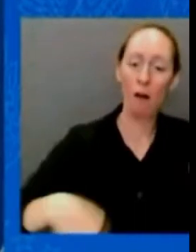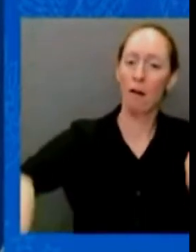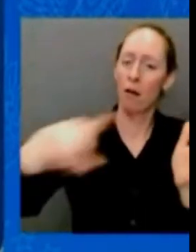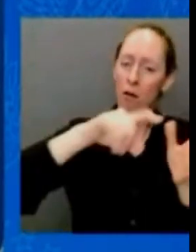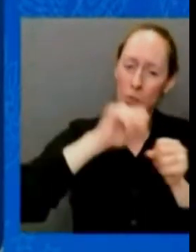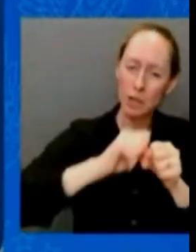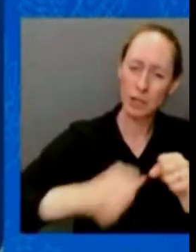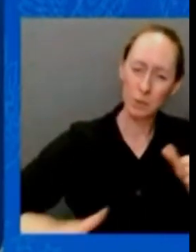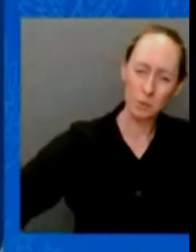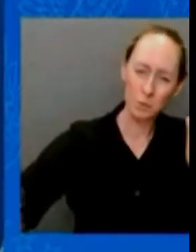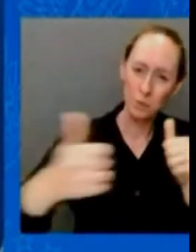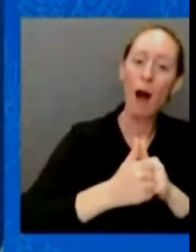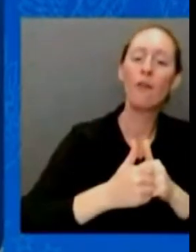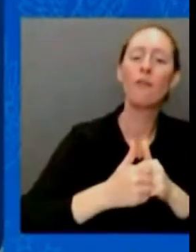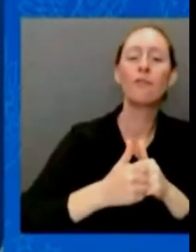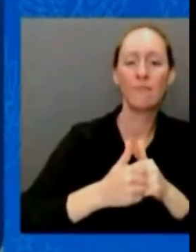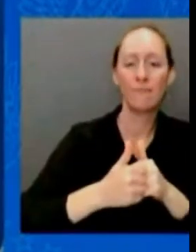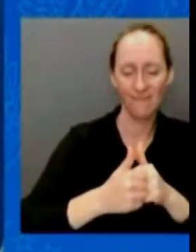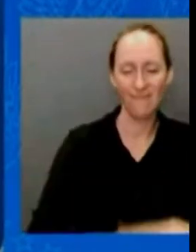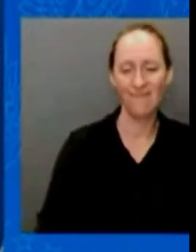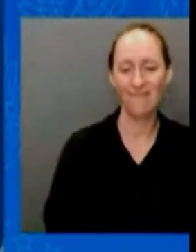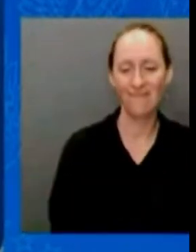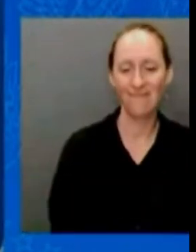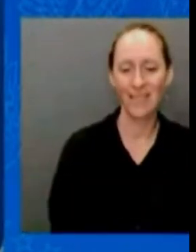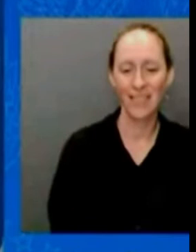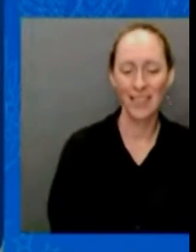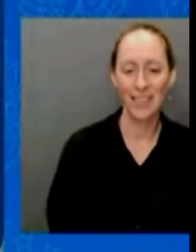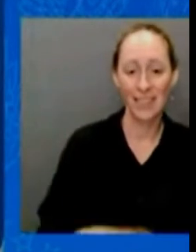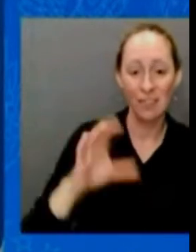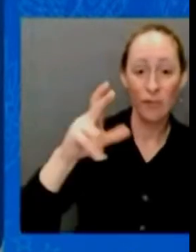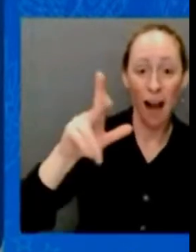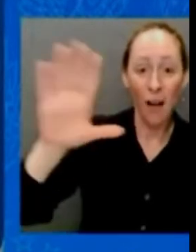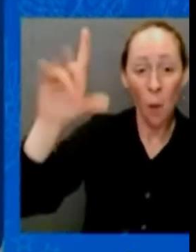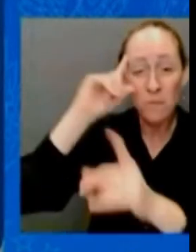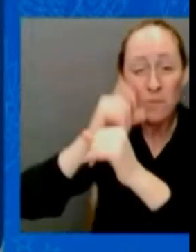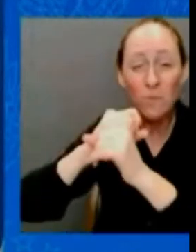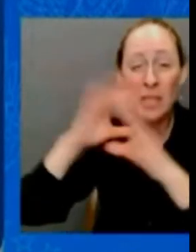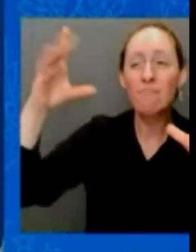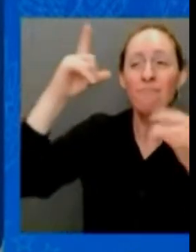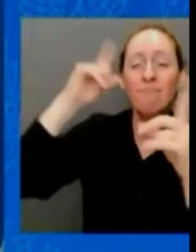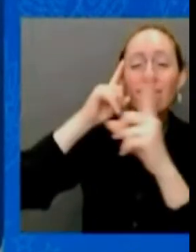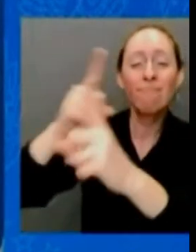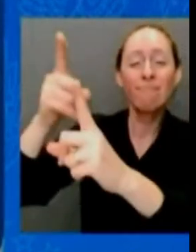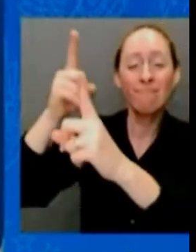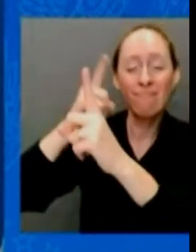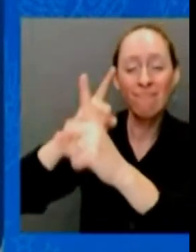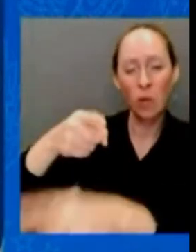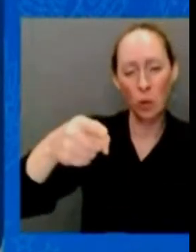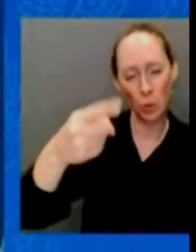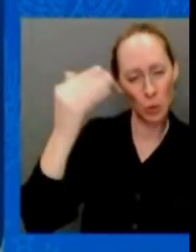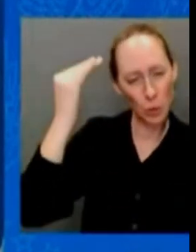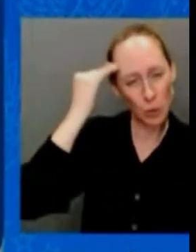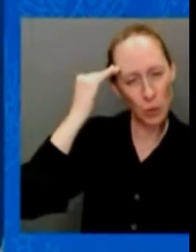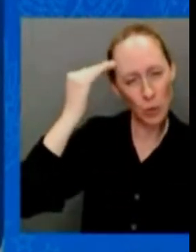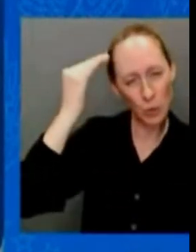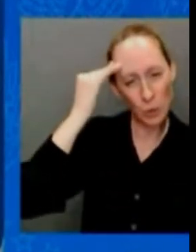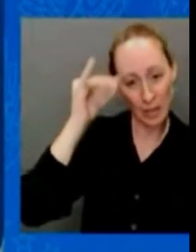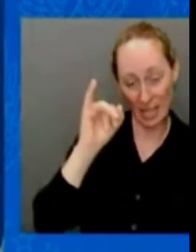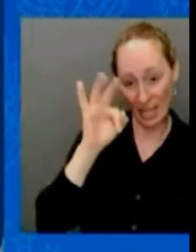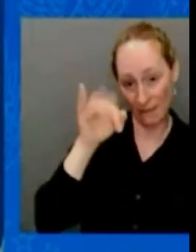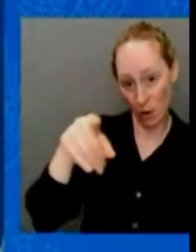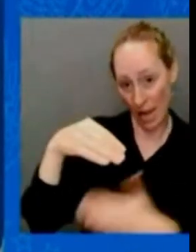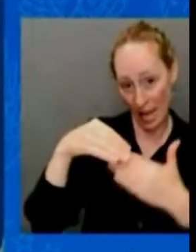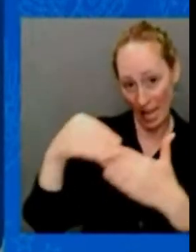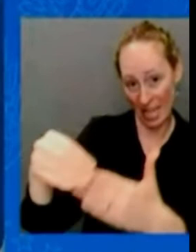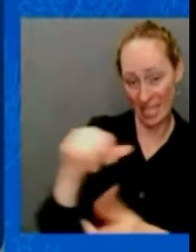dream vision from the beginning, something he knew he would do when he became majority leader. So I just want to thank Senator Schumer for not